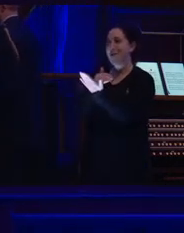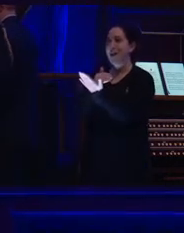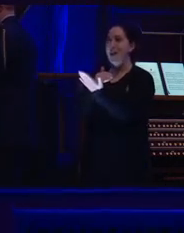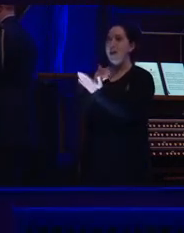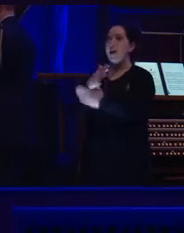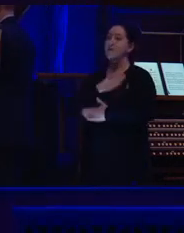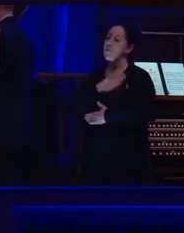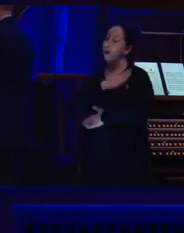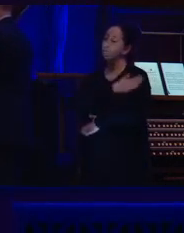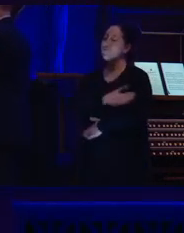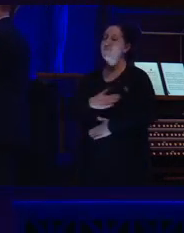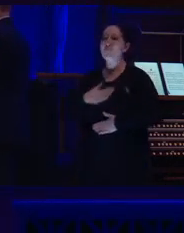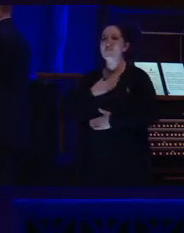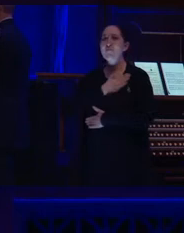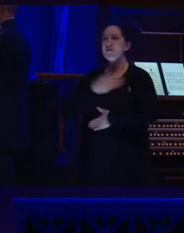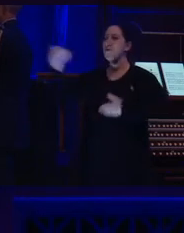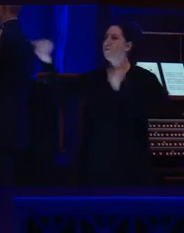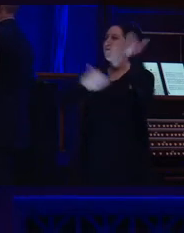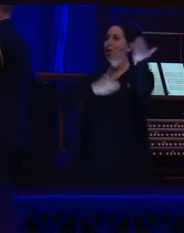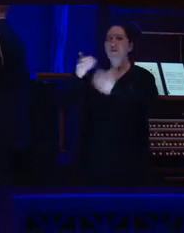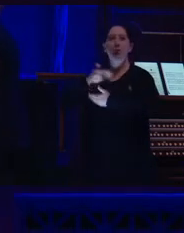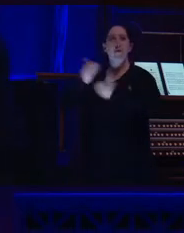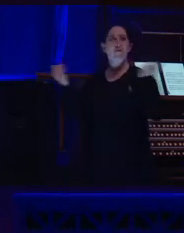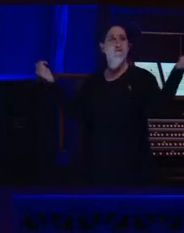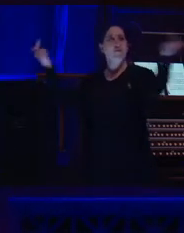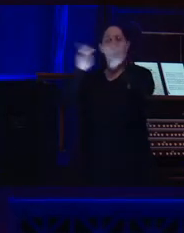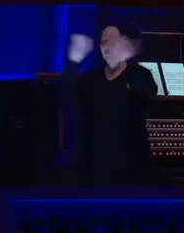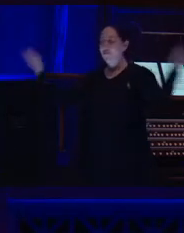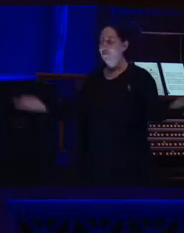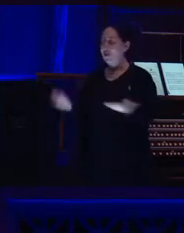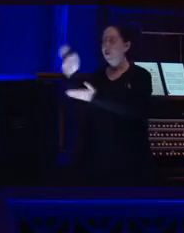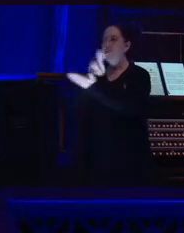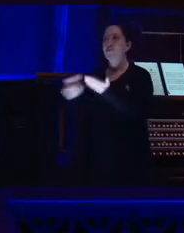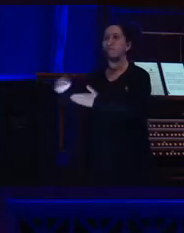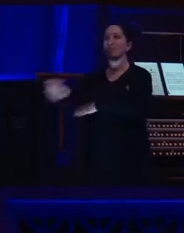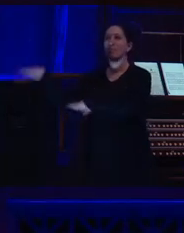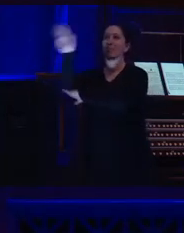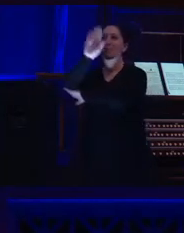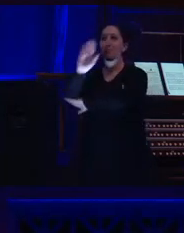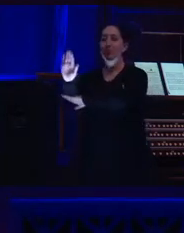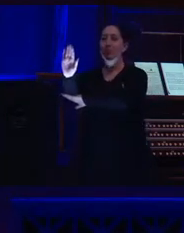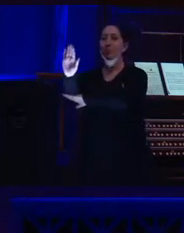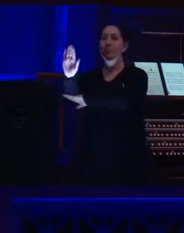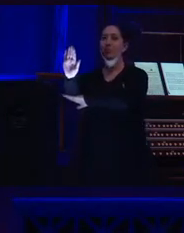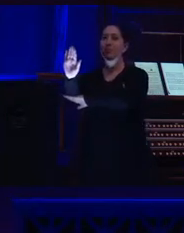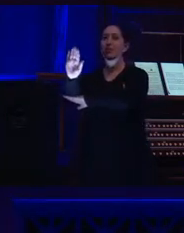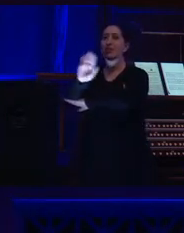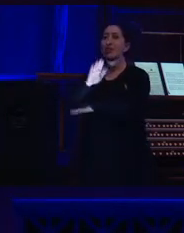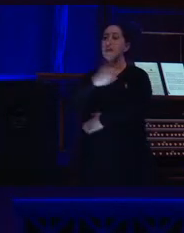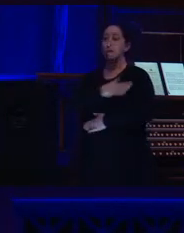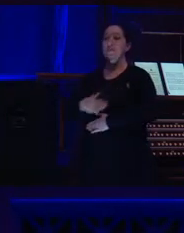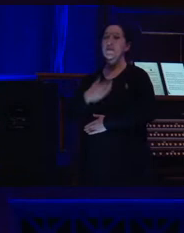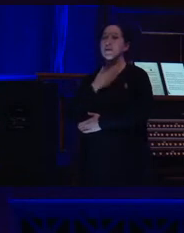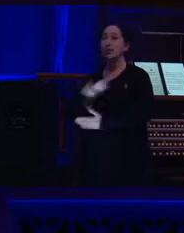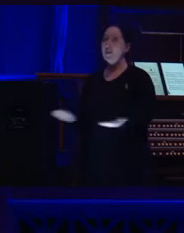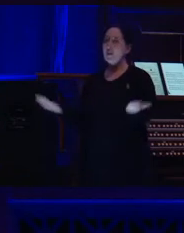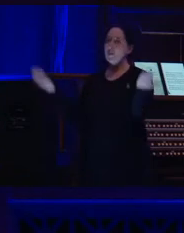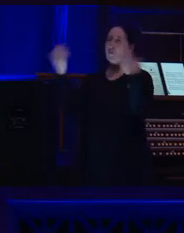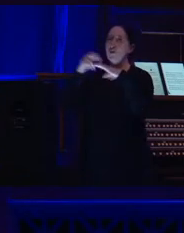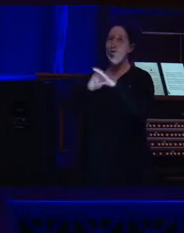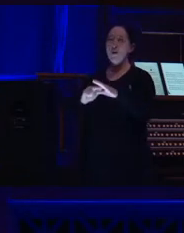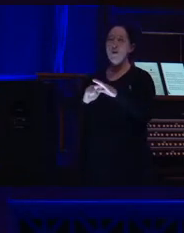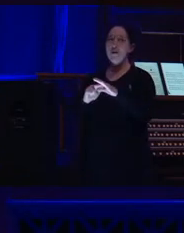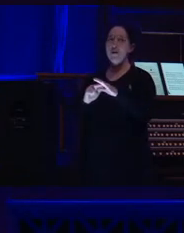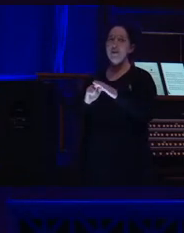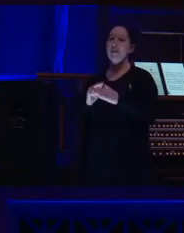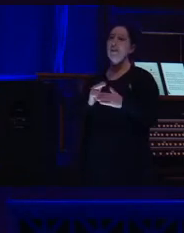my great pleasure to welcome you to the university this afternoon. Please join me in thanking